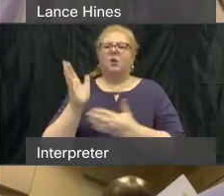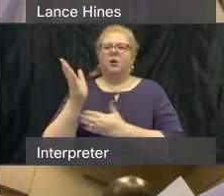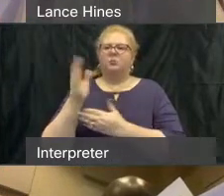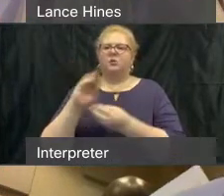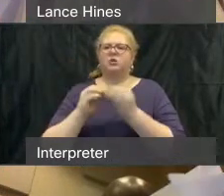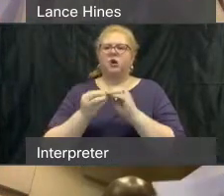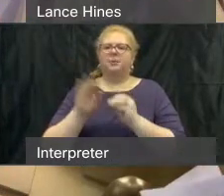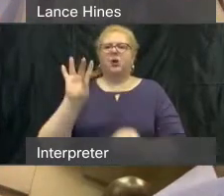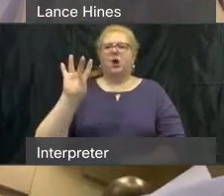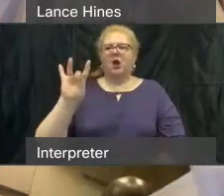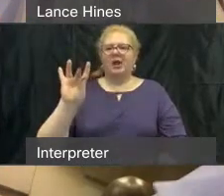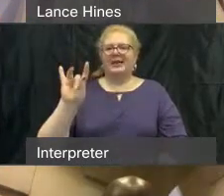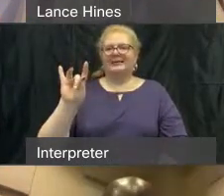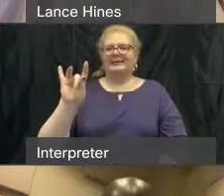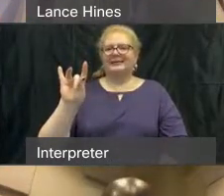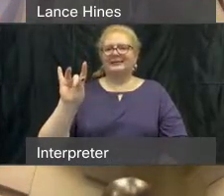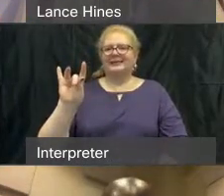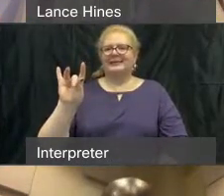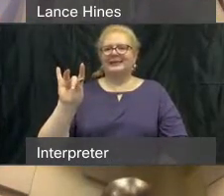item 18.